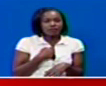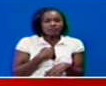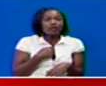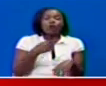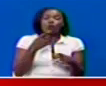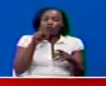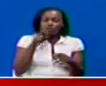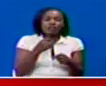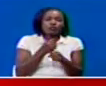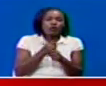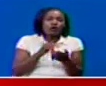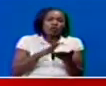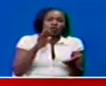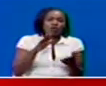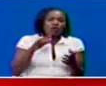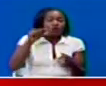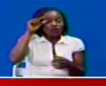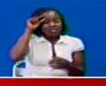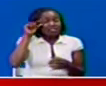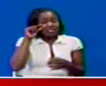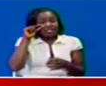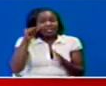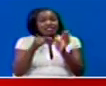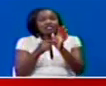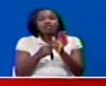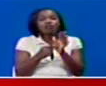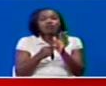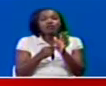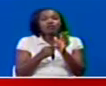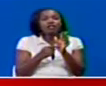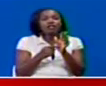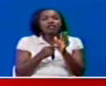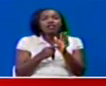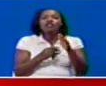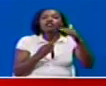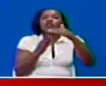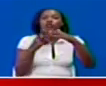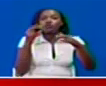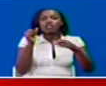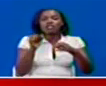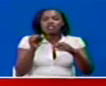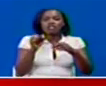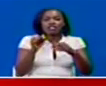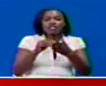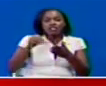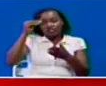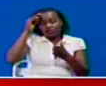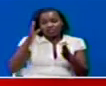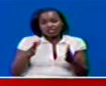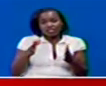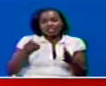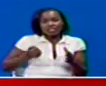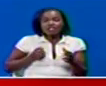We need to do more. In terms of gender, for example, our top of the top 20 students in the country, 16